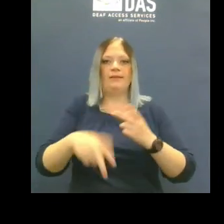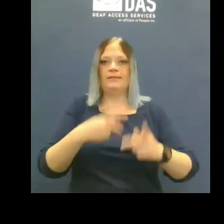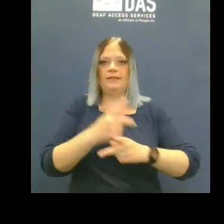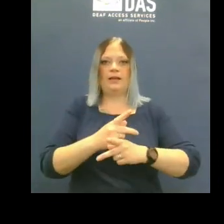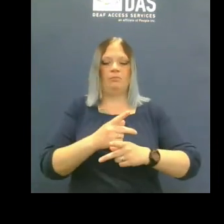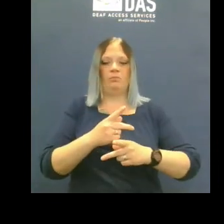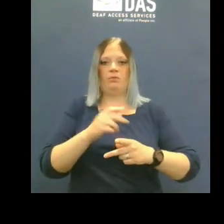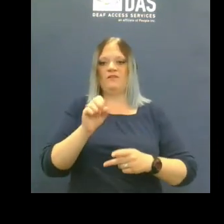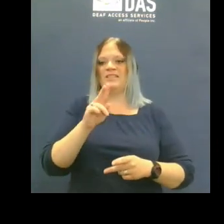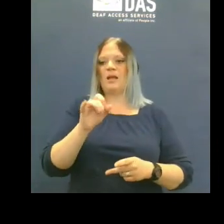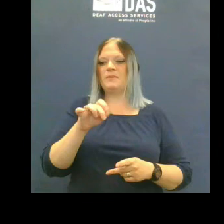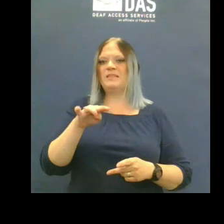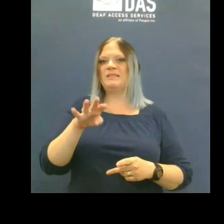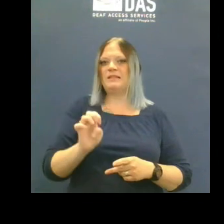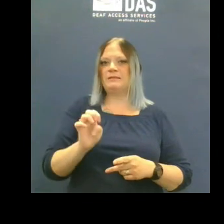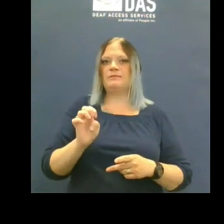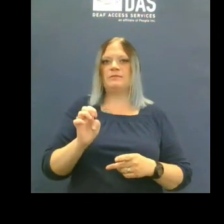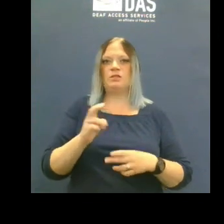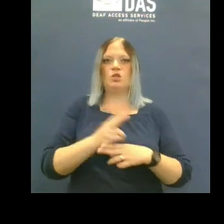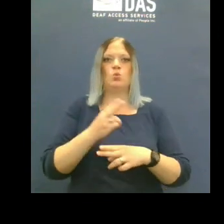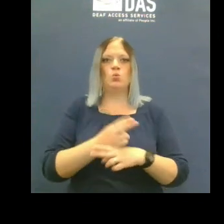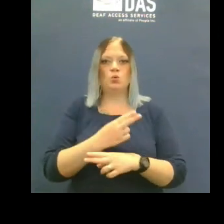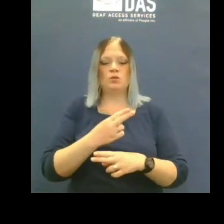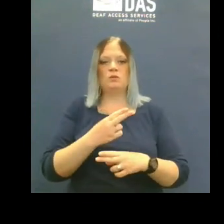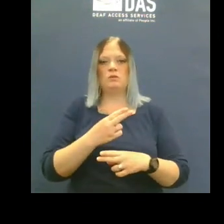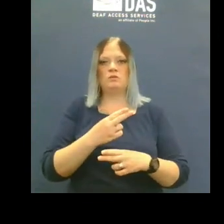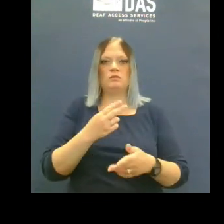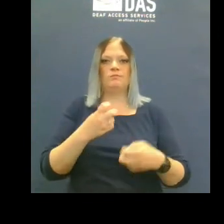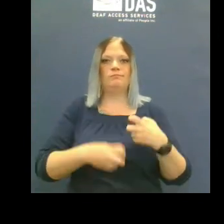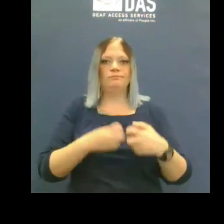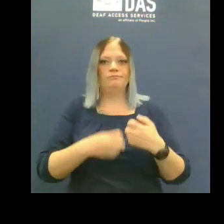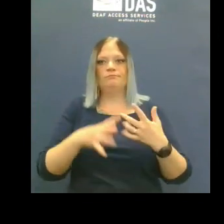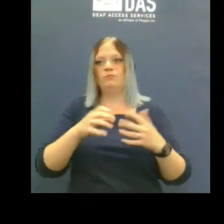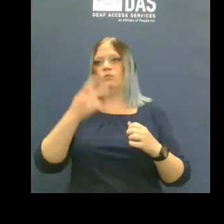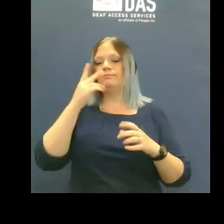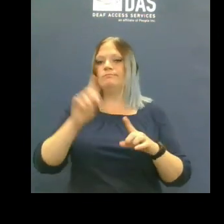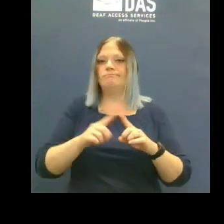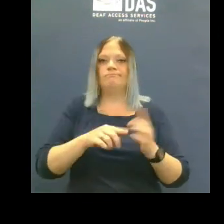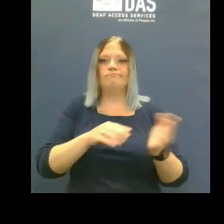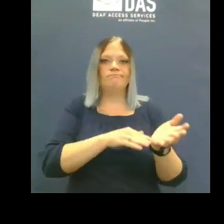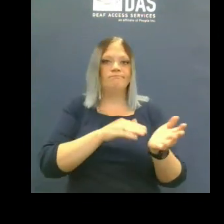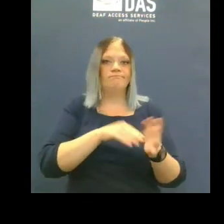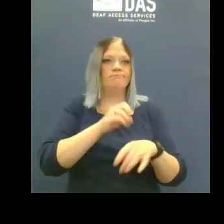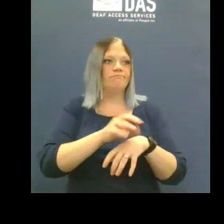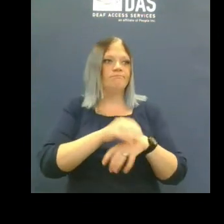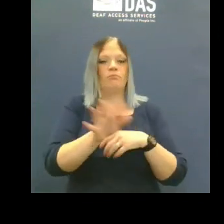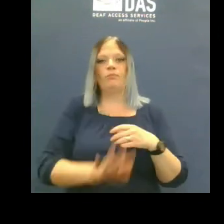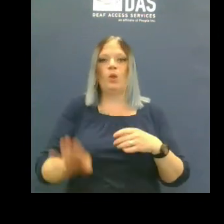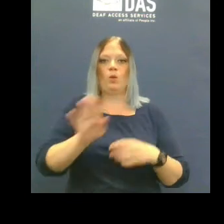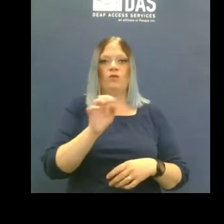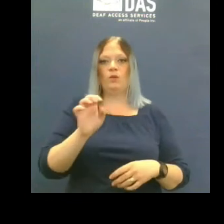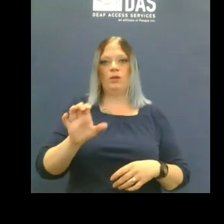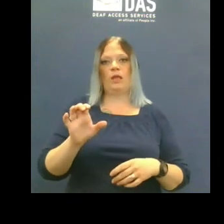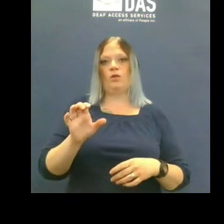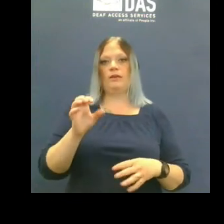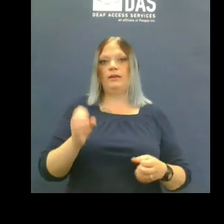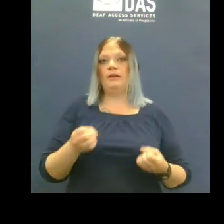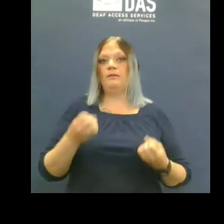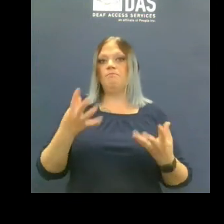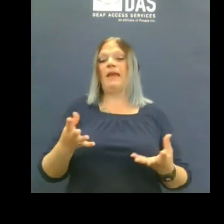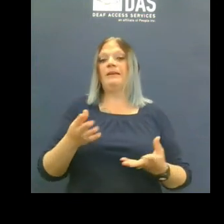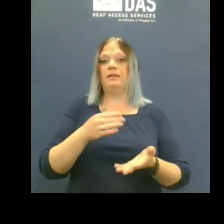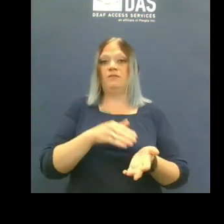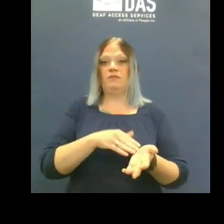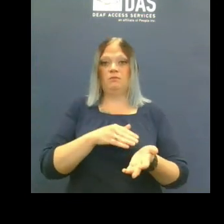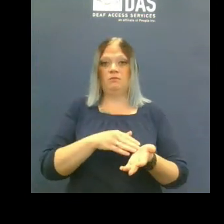appointment to be seen by any type of substance use treatment provider in all different parts of Erie County. And a lot of the providers now